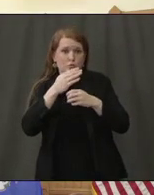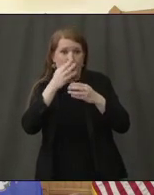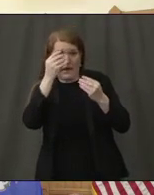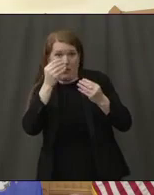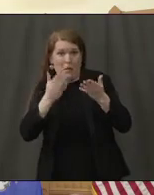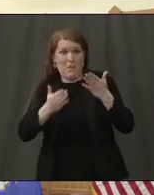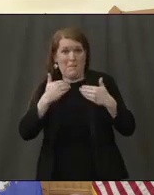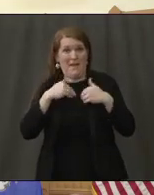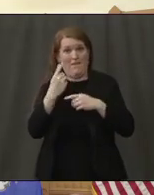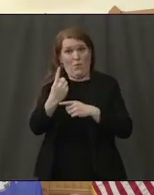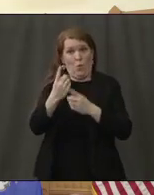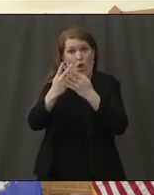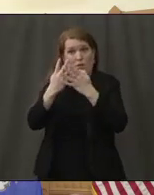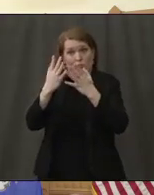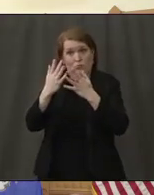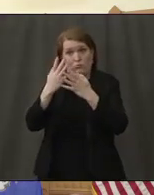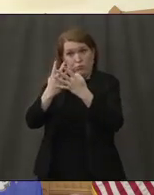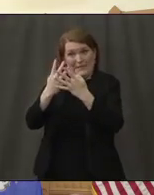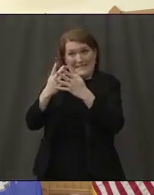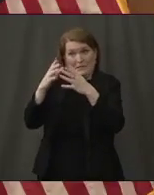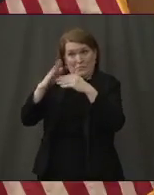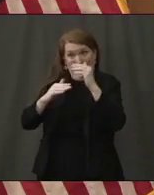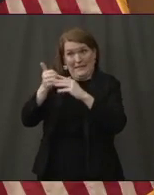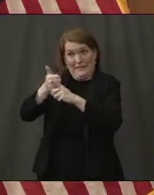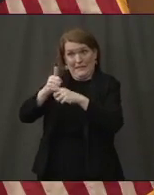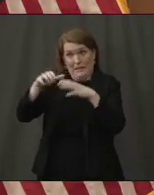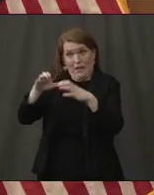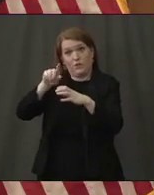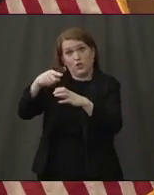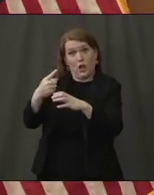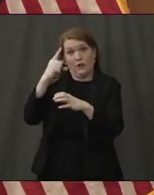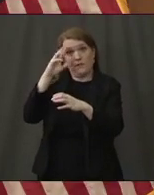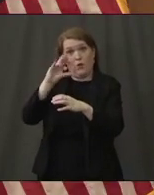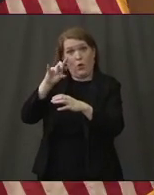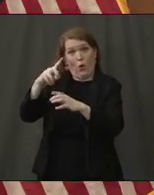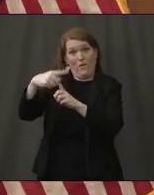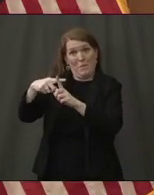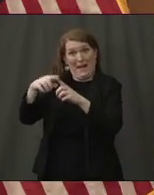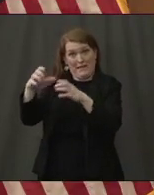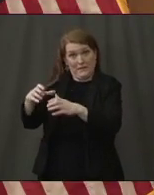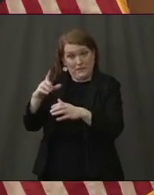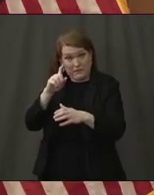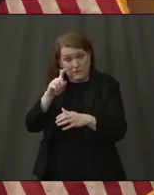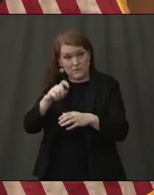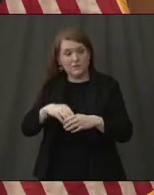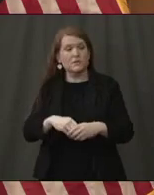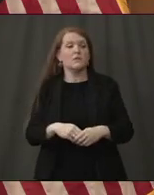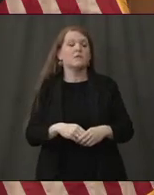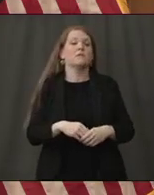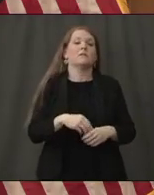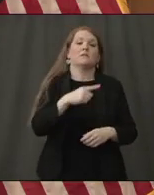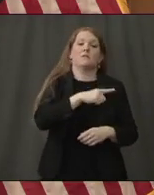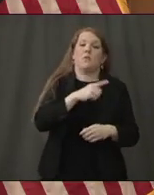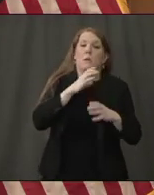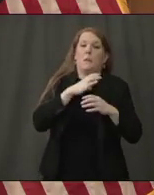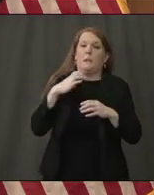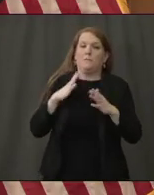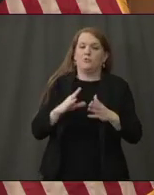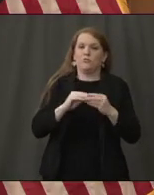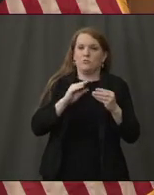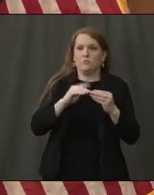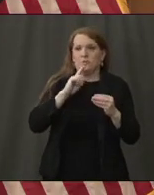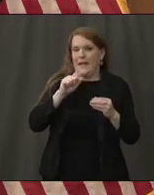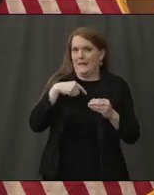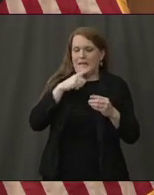patients? Right, so I'll try to answer the first question. Yes, it's a challenge for us, and that's why I always try to make sure that when we talk